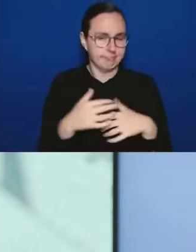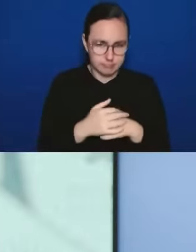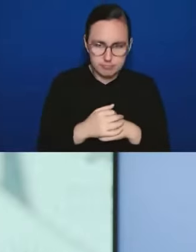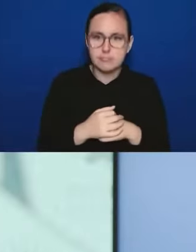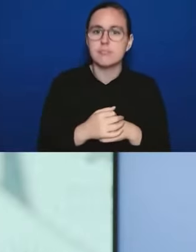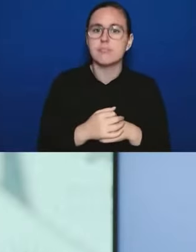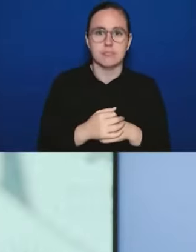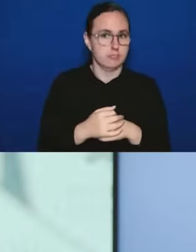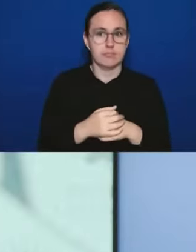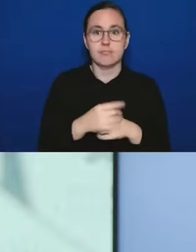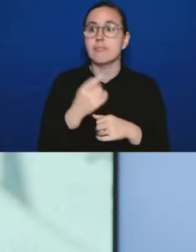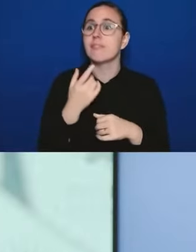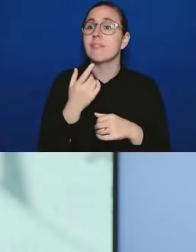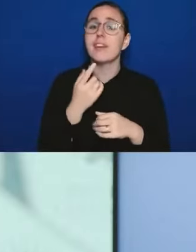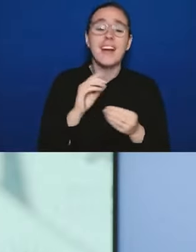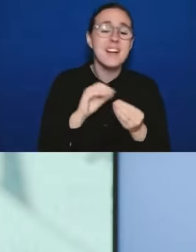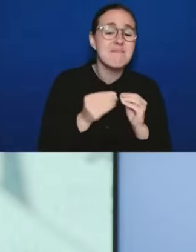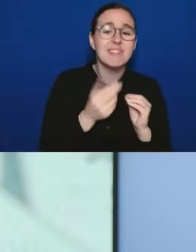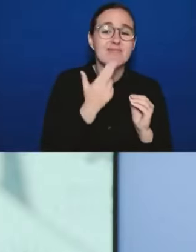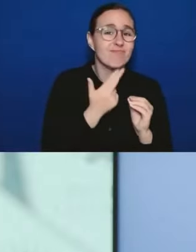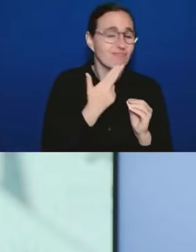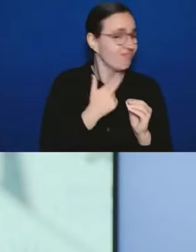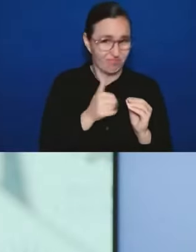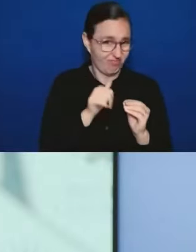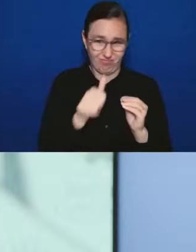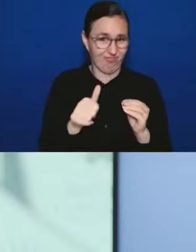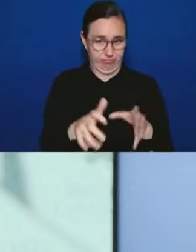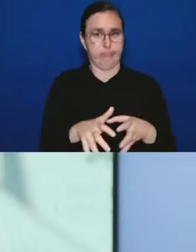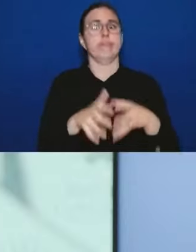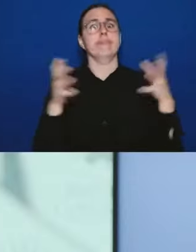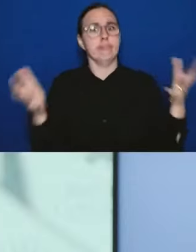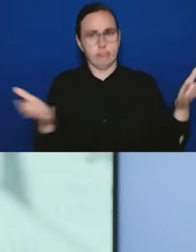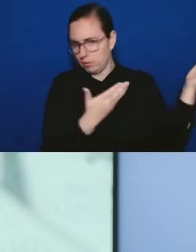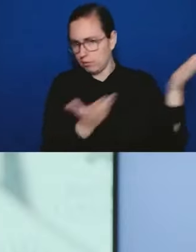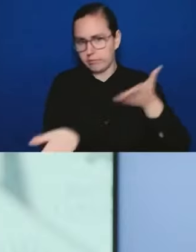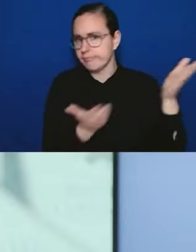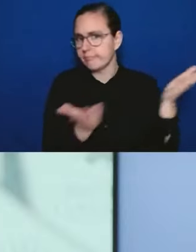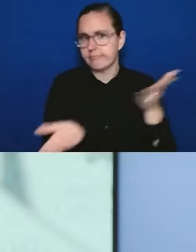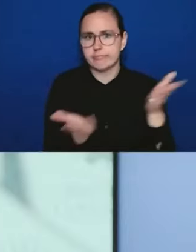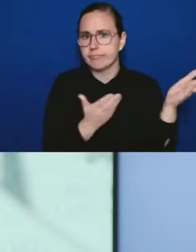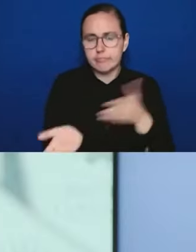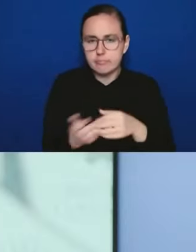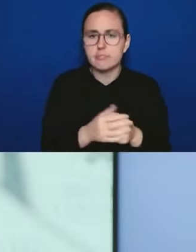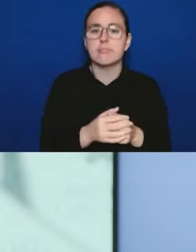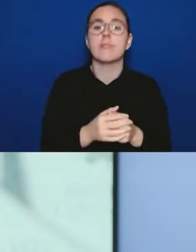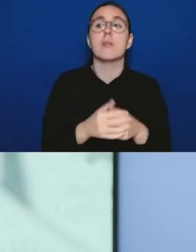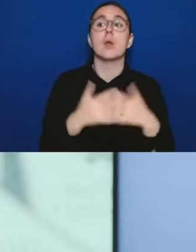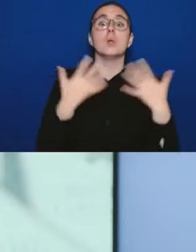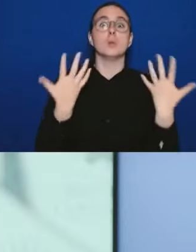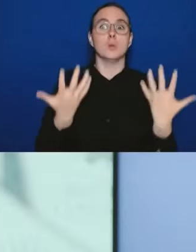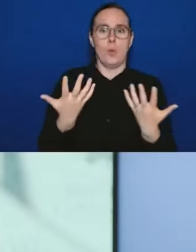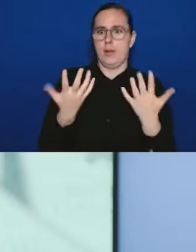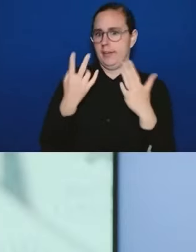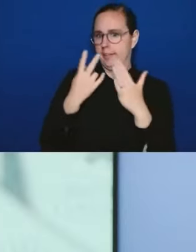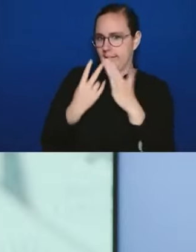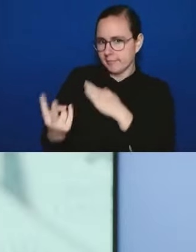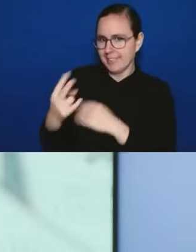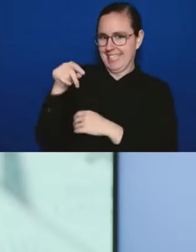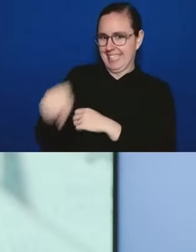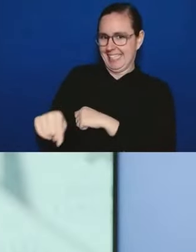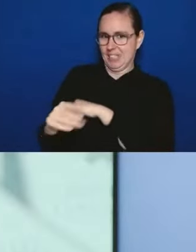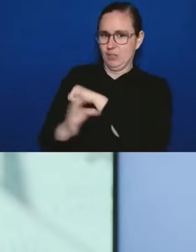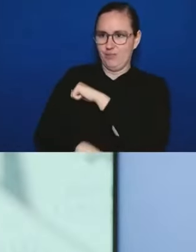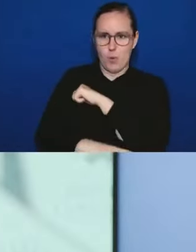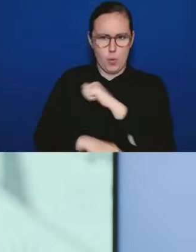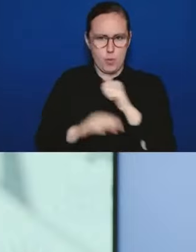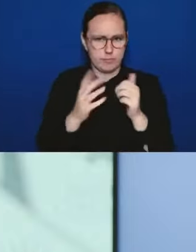the circumstances of this fall now, the need to prepare for both COVID-19 and for influenza, the need